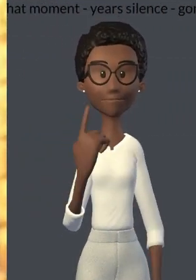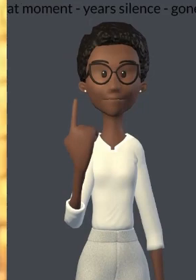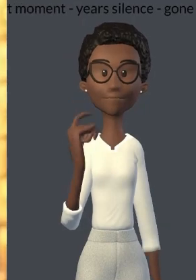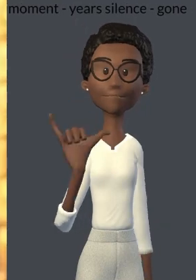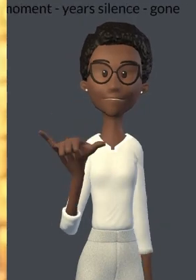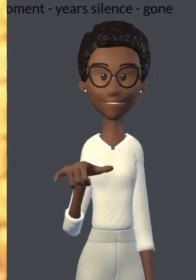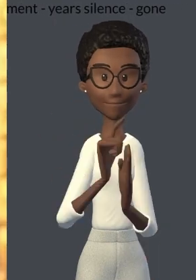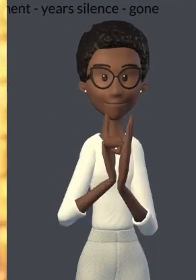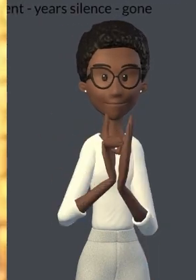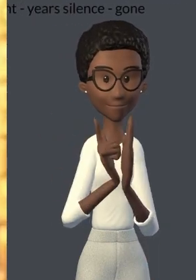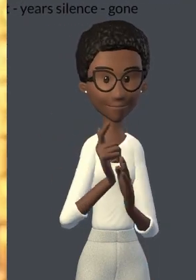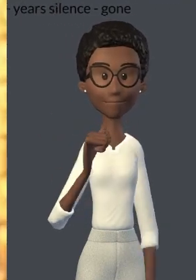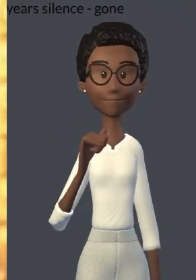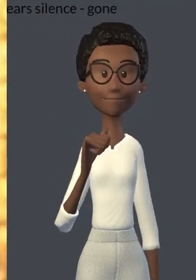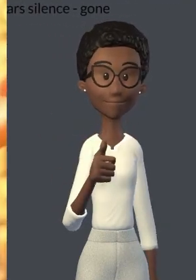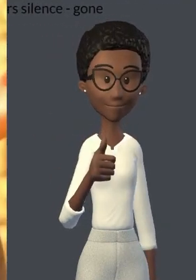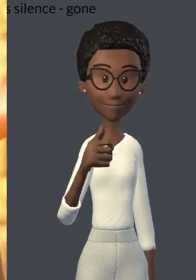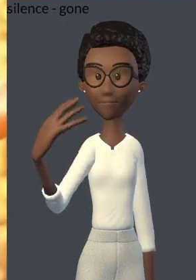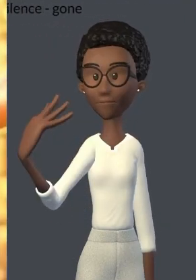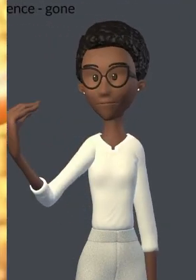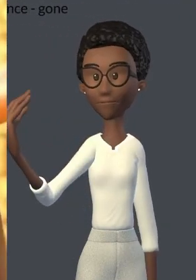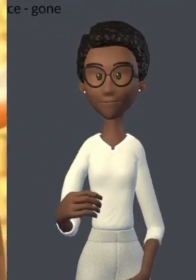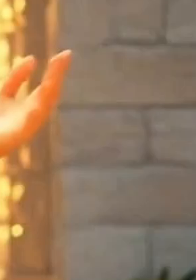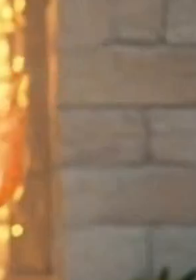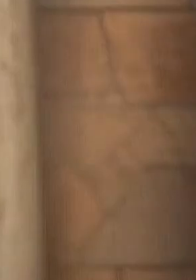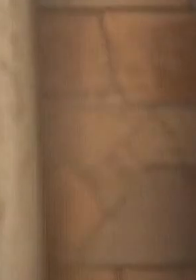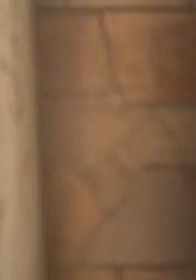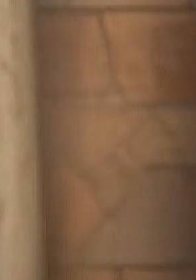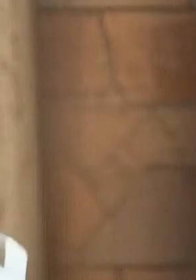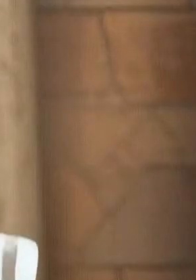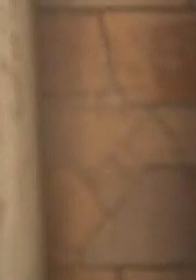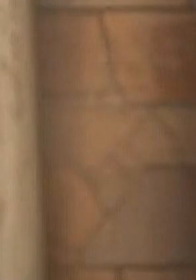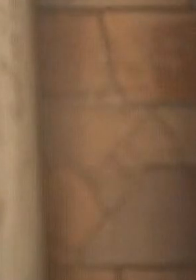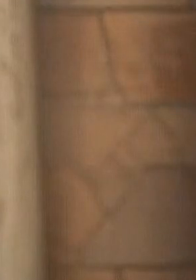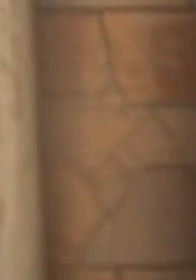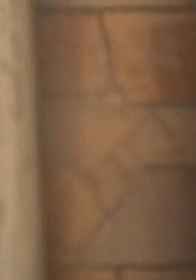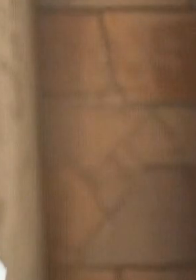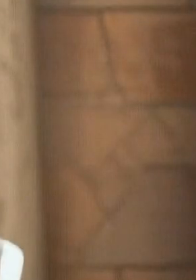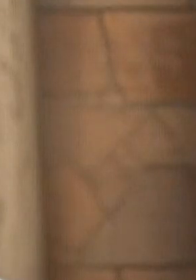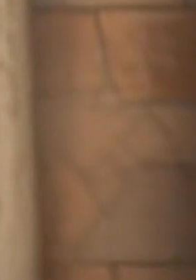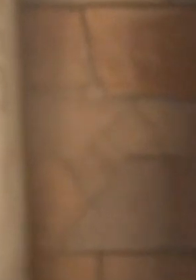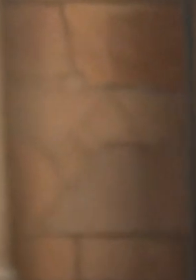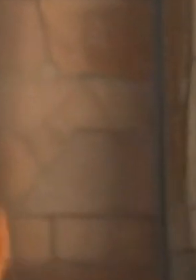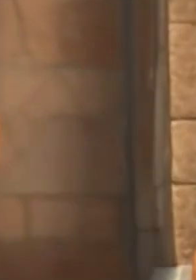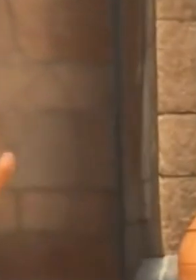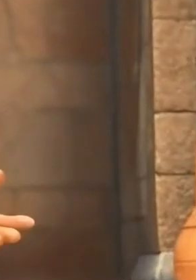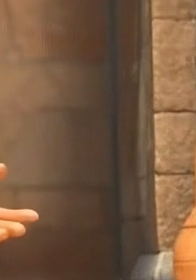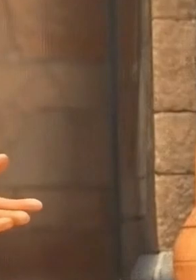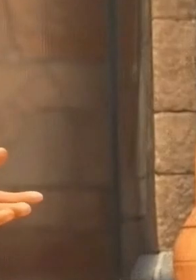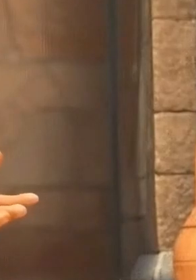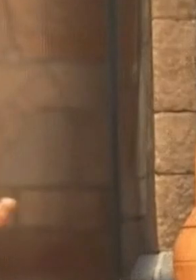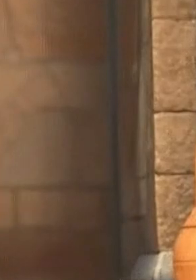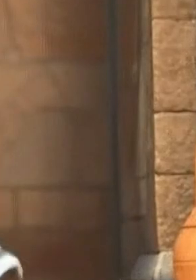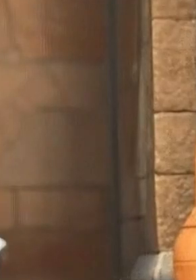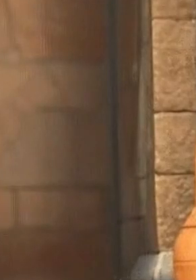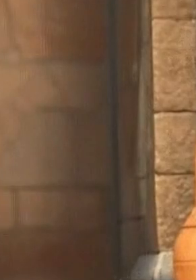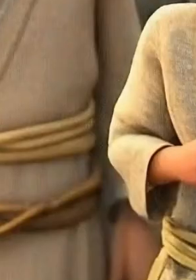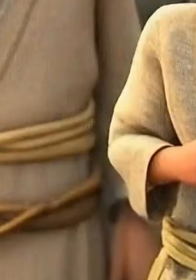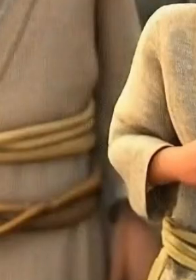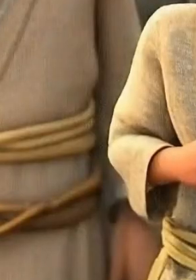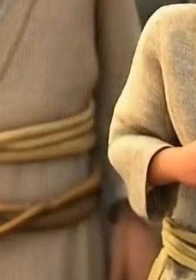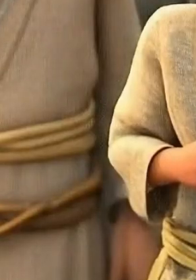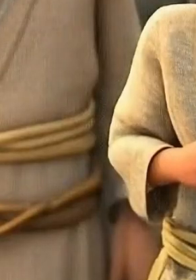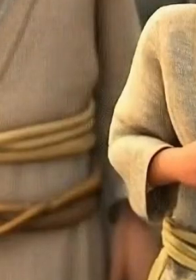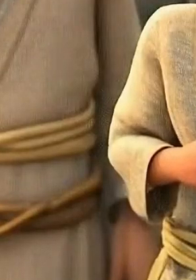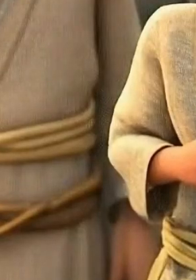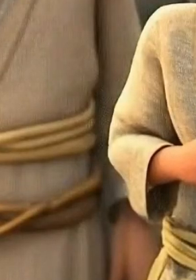Blessed are you among women. In that moment, years of silence were drowned in holy